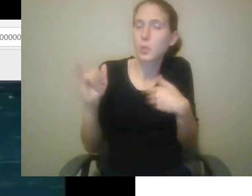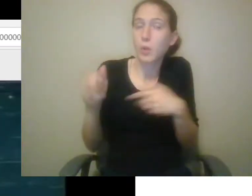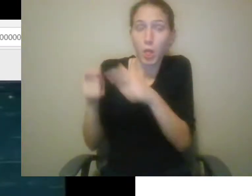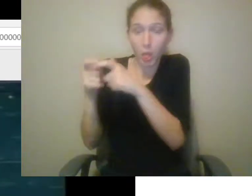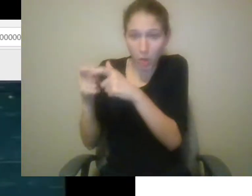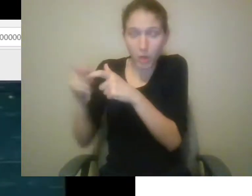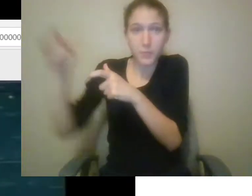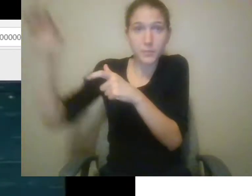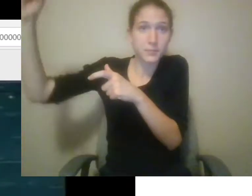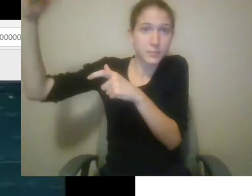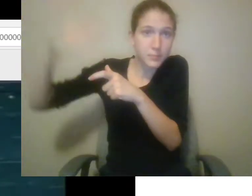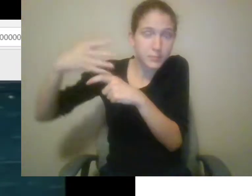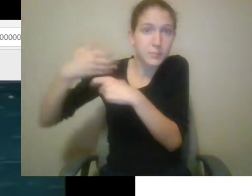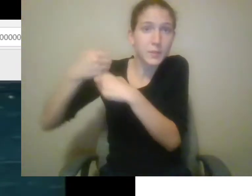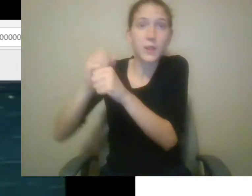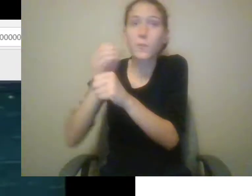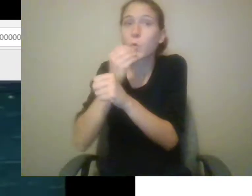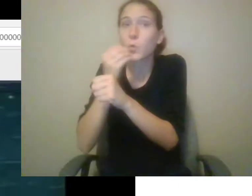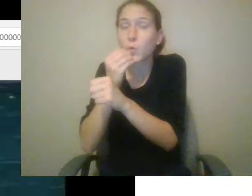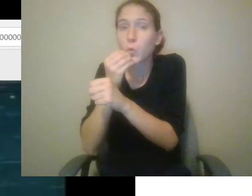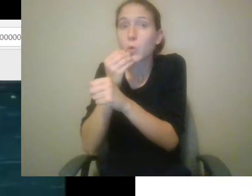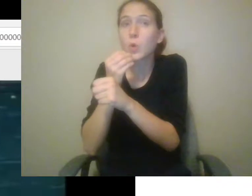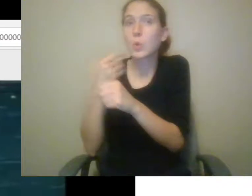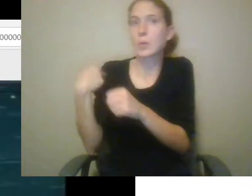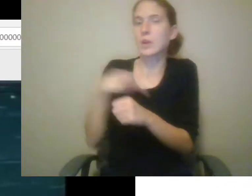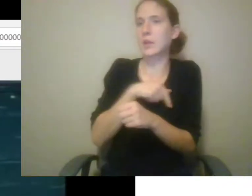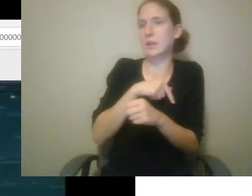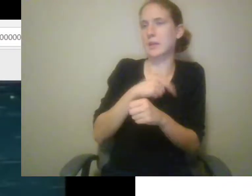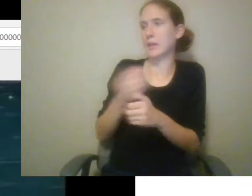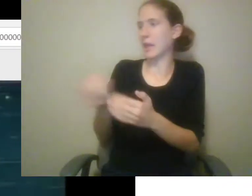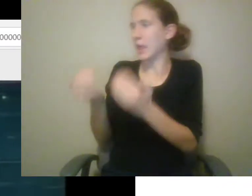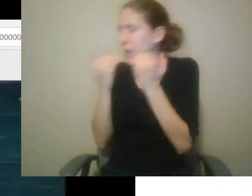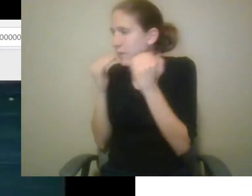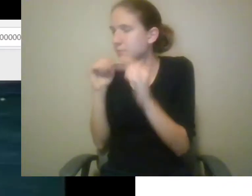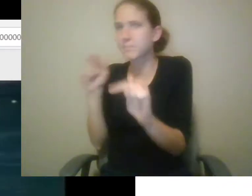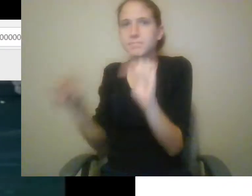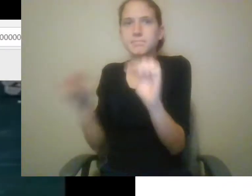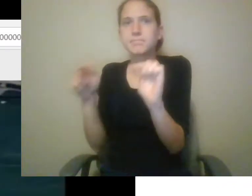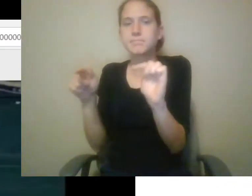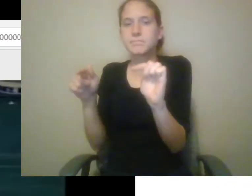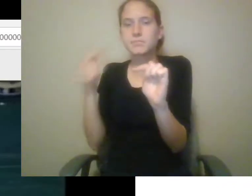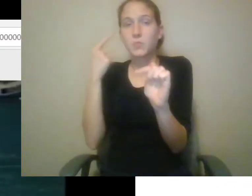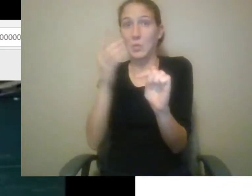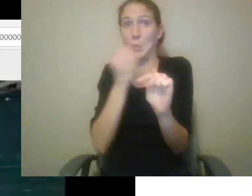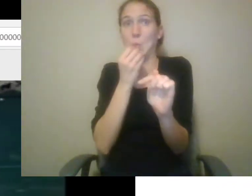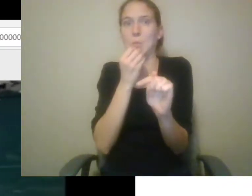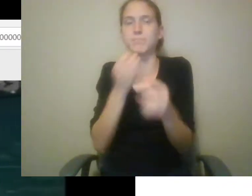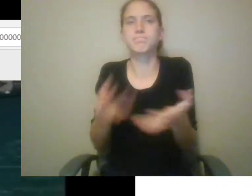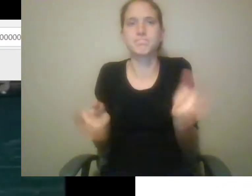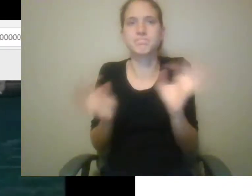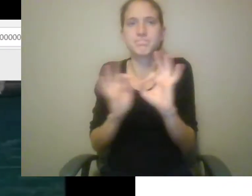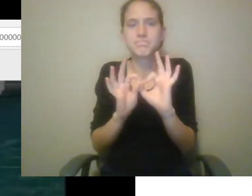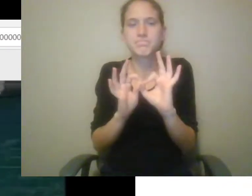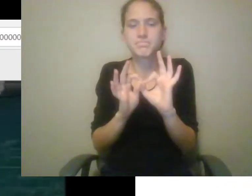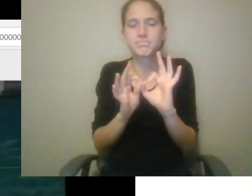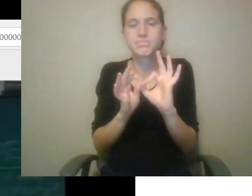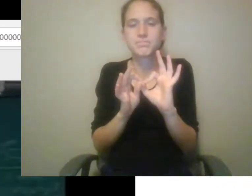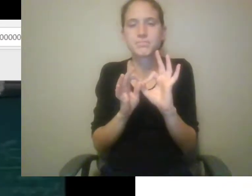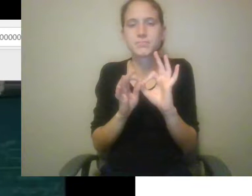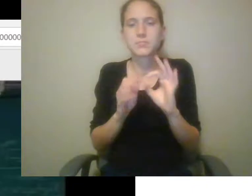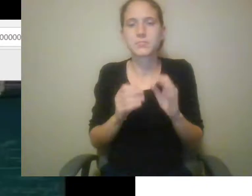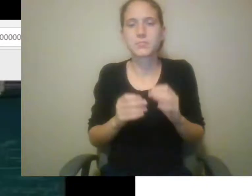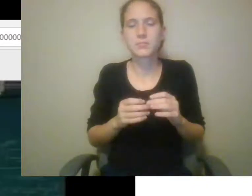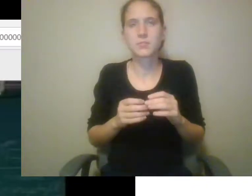couldn't exist because we depend on these organisms, all right, the plants and the algae, to